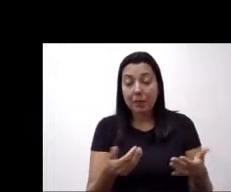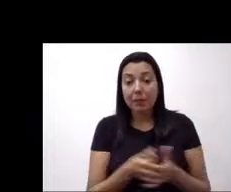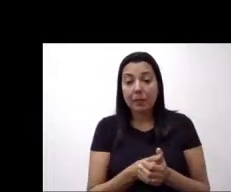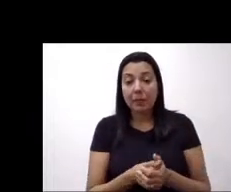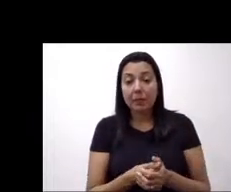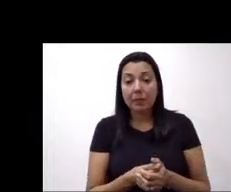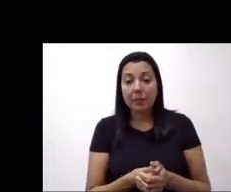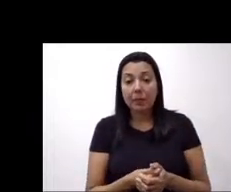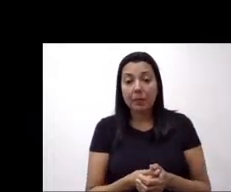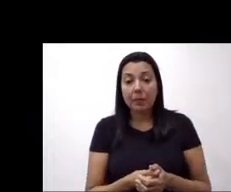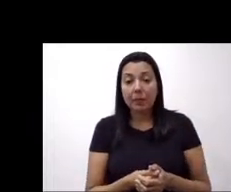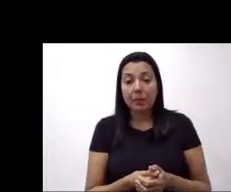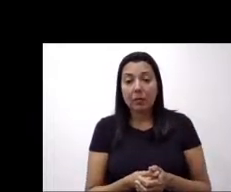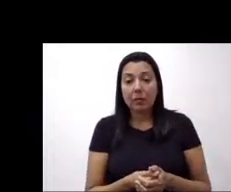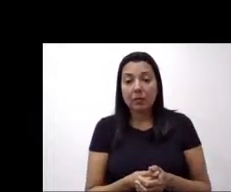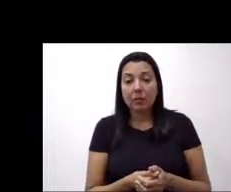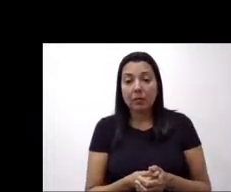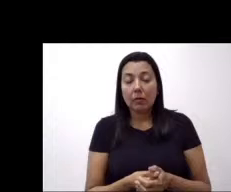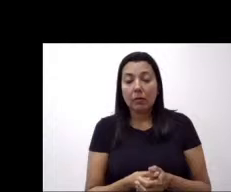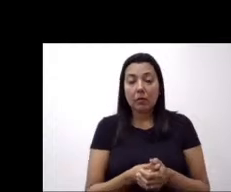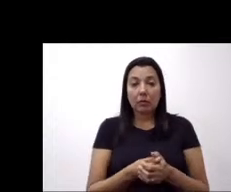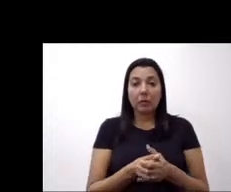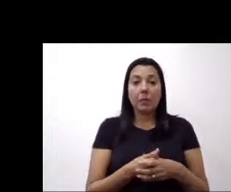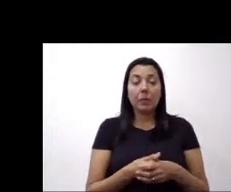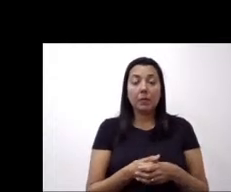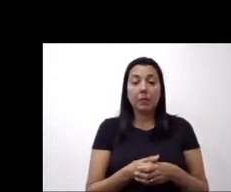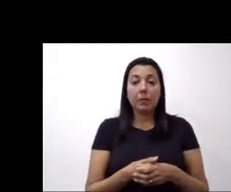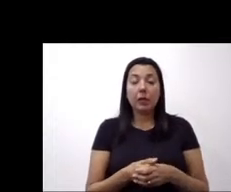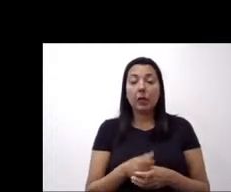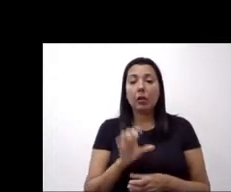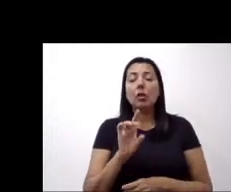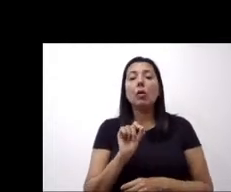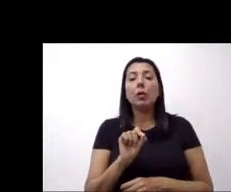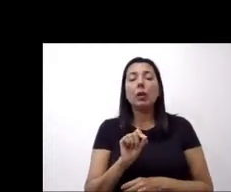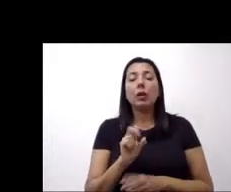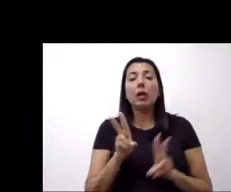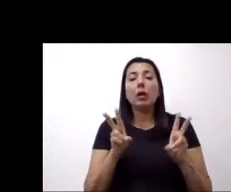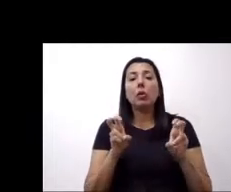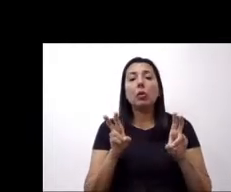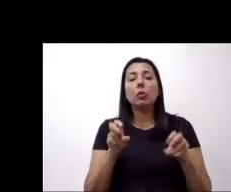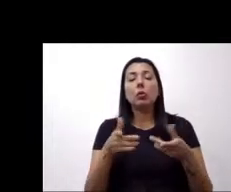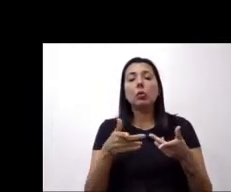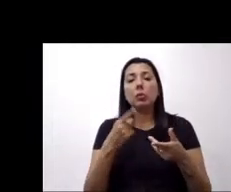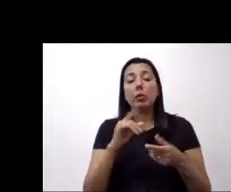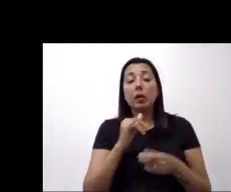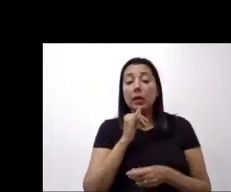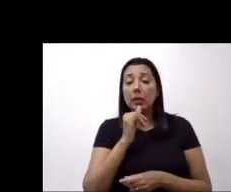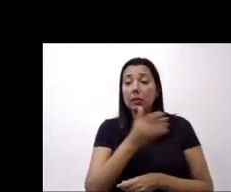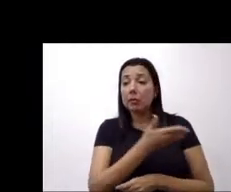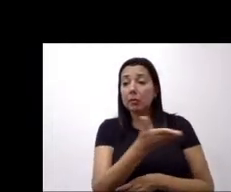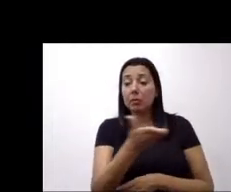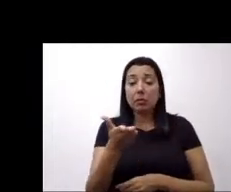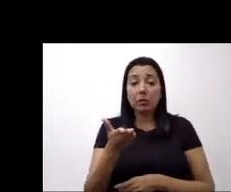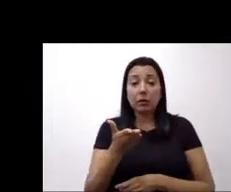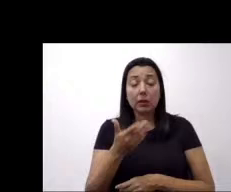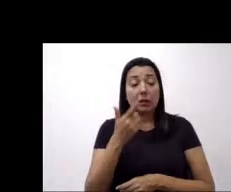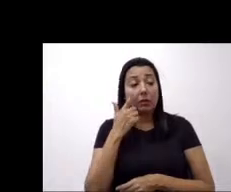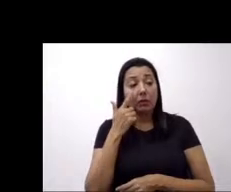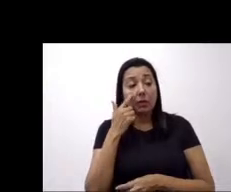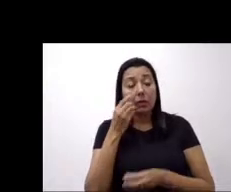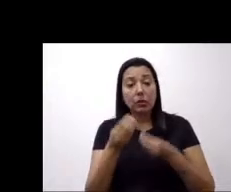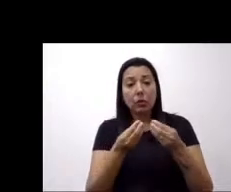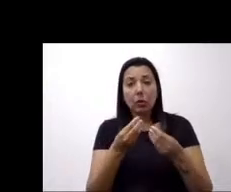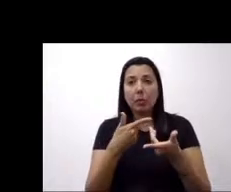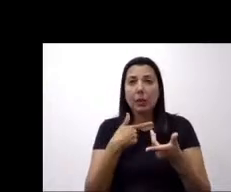This studies is about the shale gas. It's just to give you an example, but I consider it as an enigma that no one of this model can